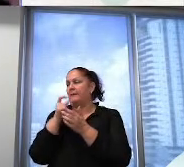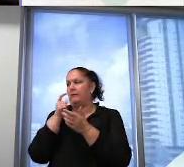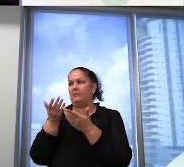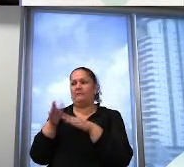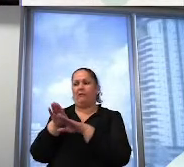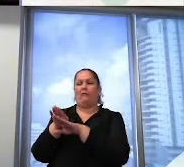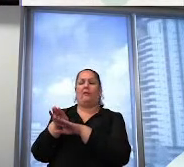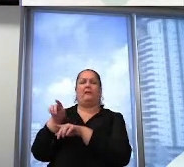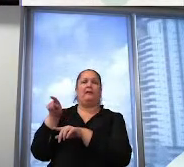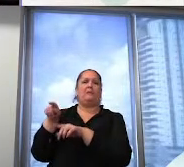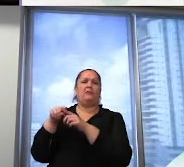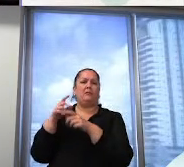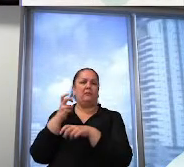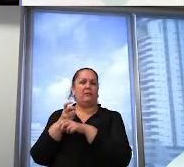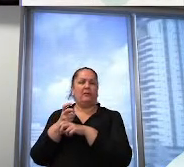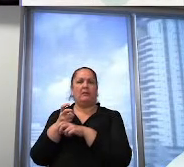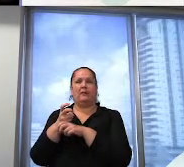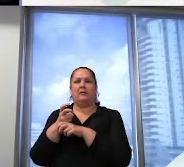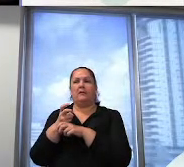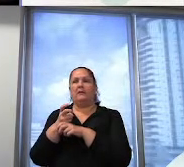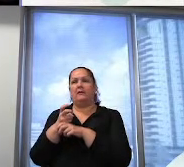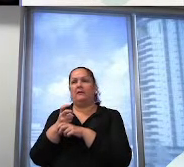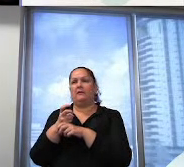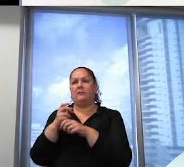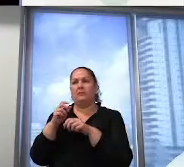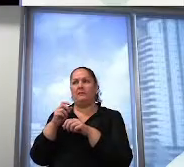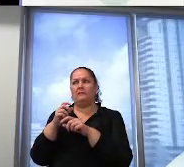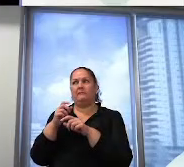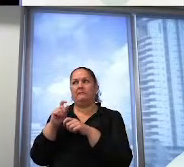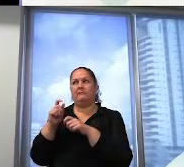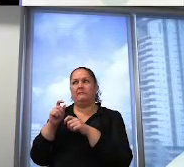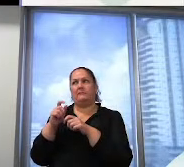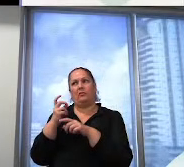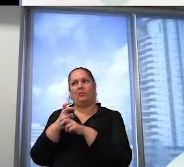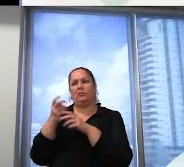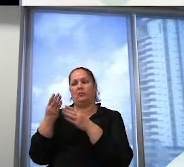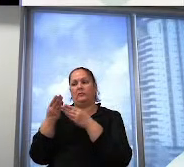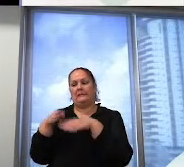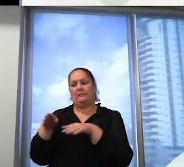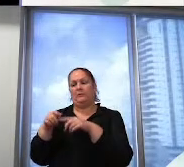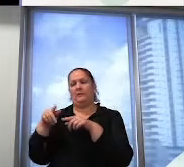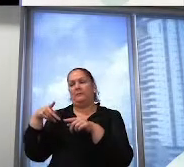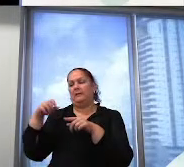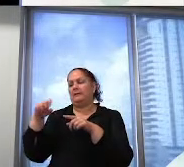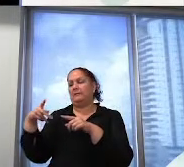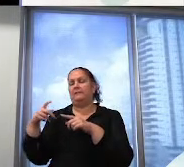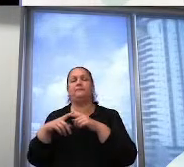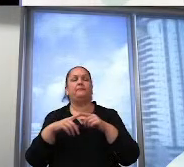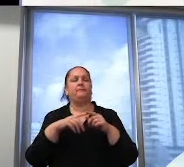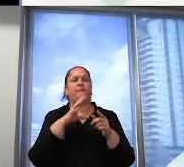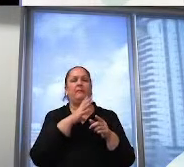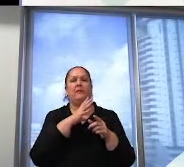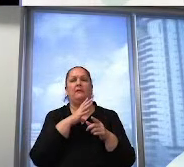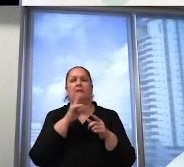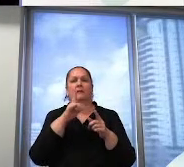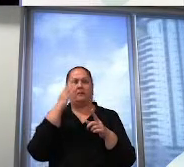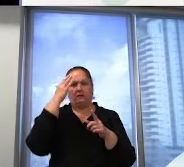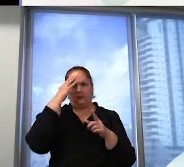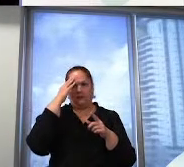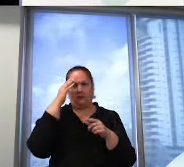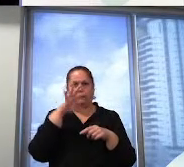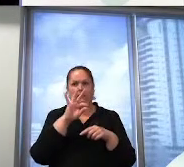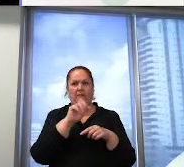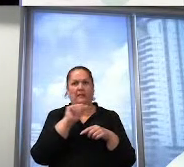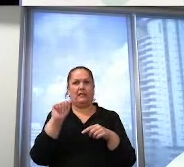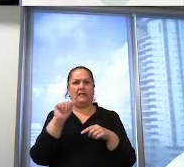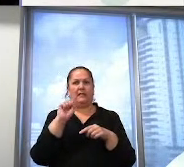Because of all those overlaps, it becomes quite difficult to specifically break out PSP. Okay, let's turn to the. You're familiar